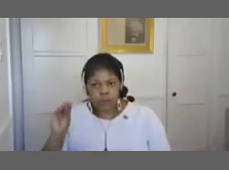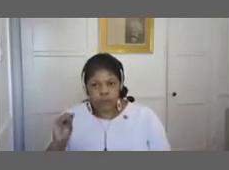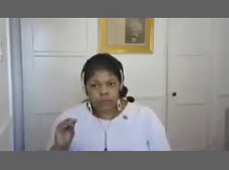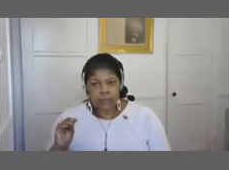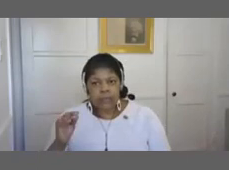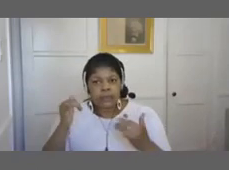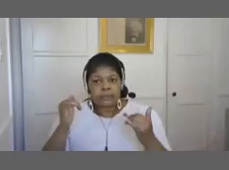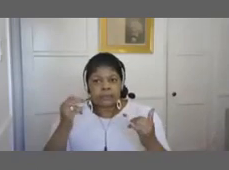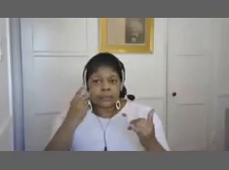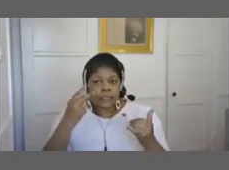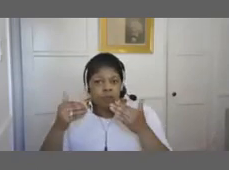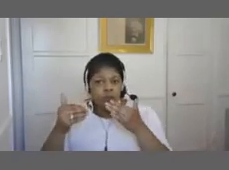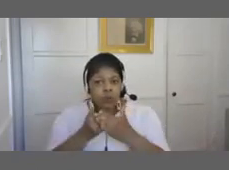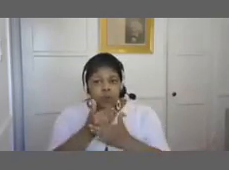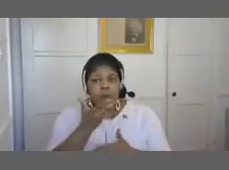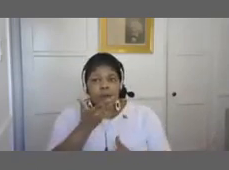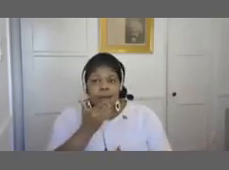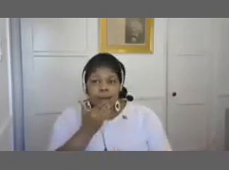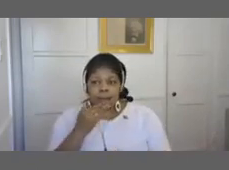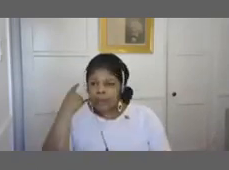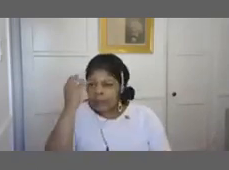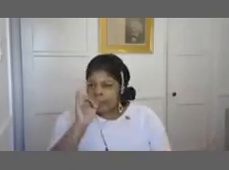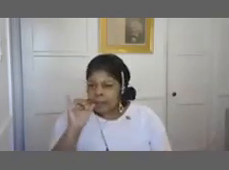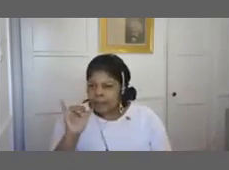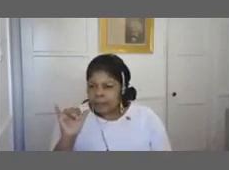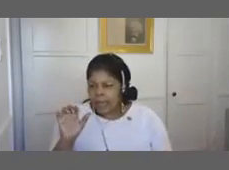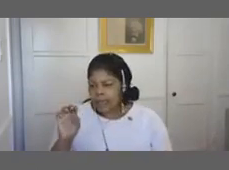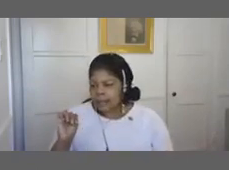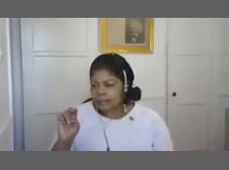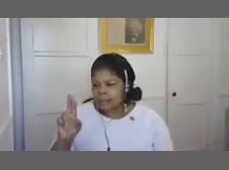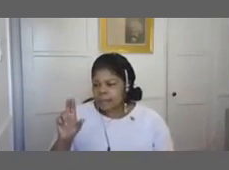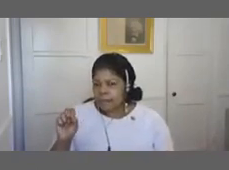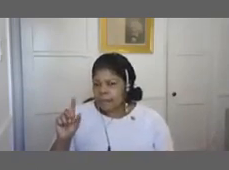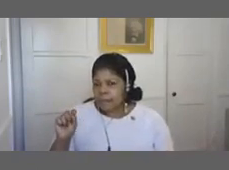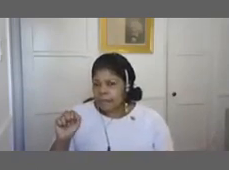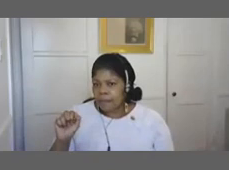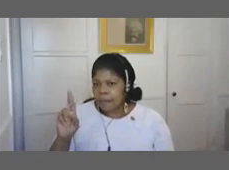of a mustardy color. And I'm gonna click OK.